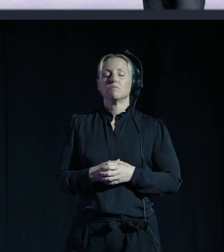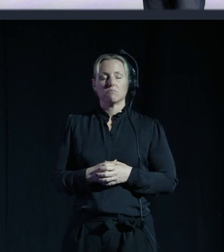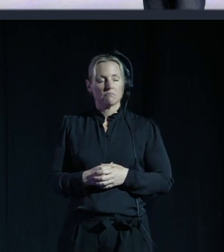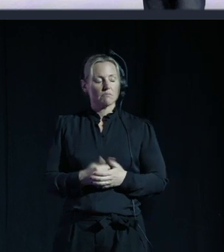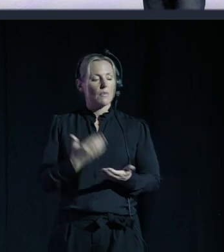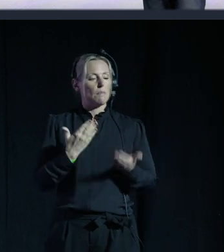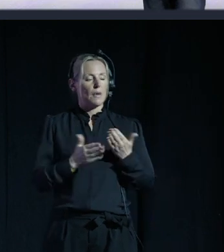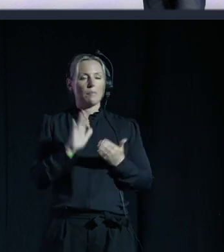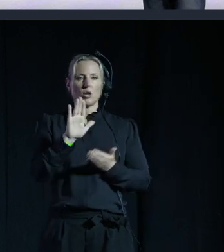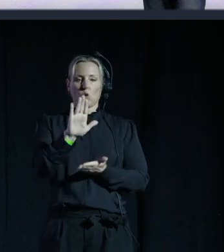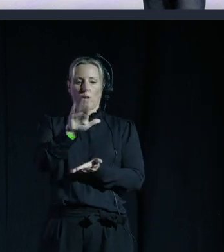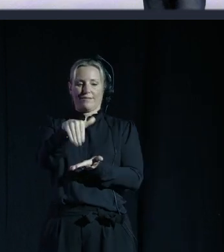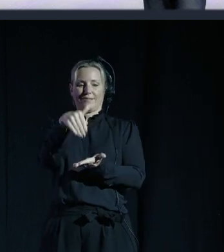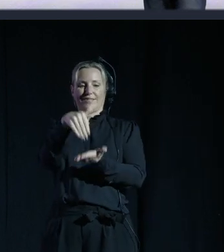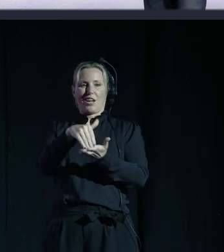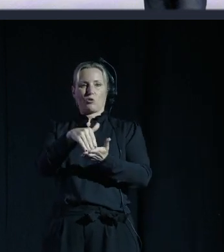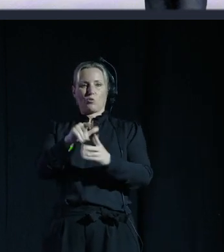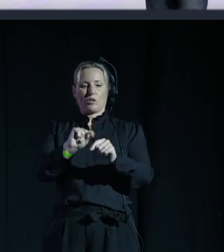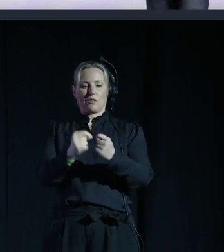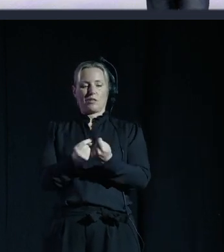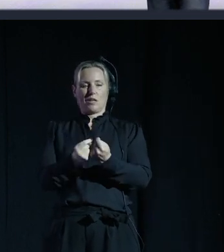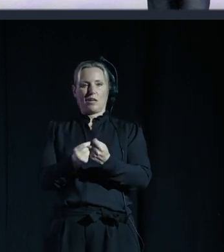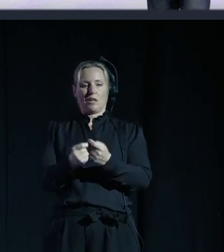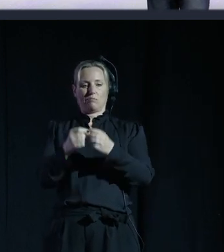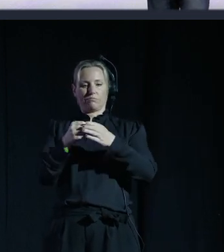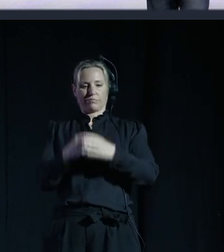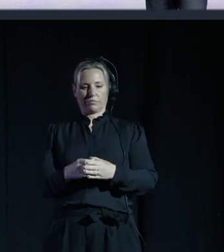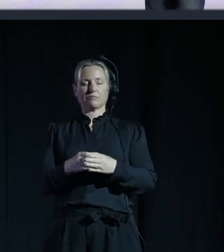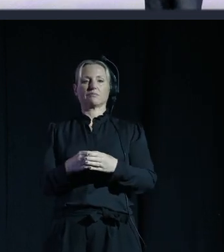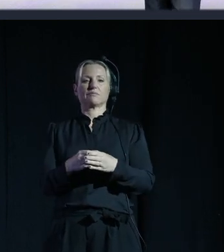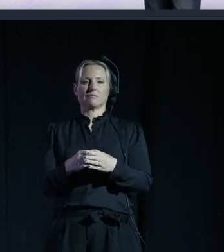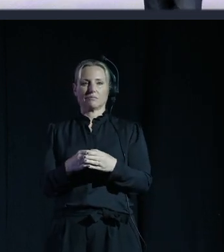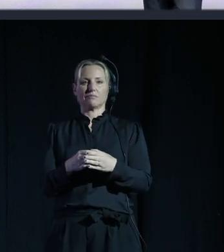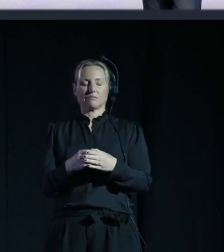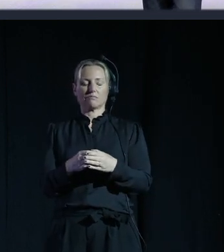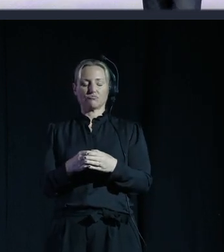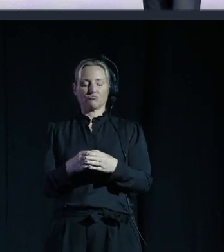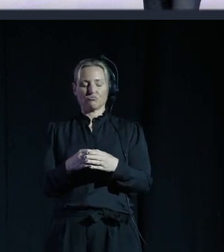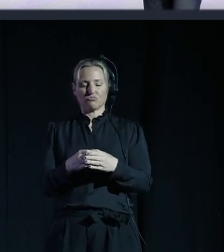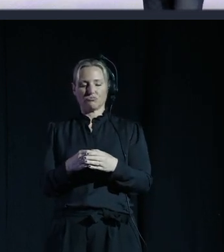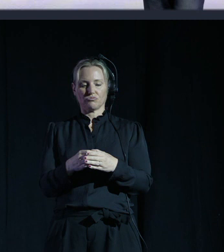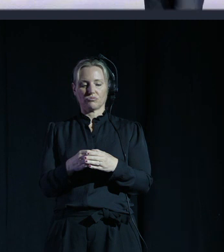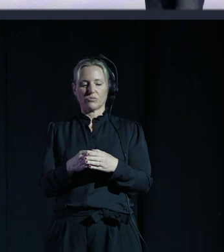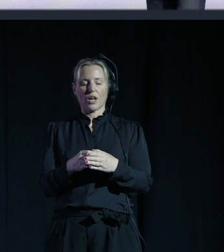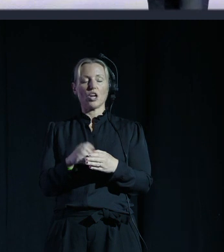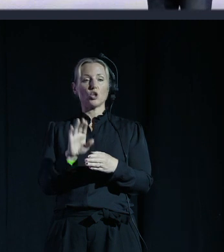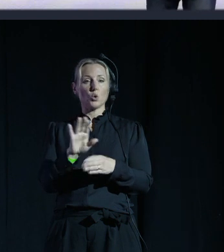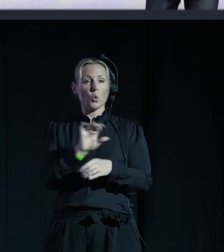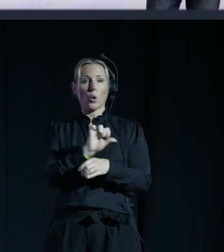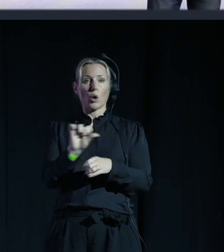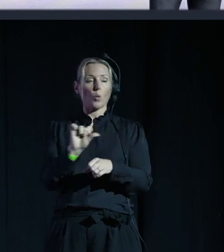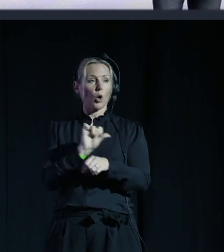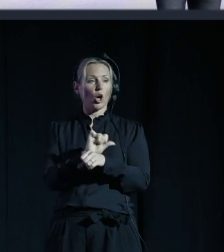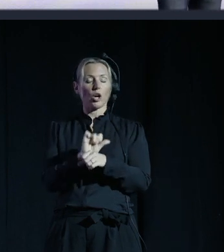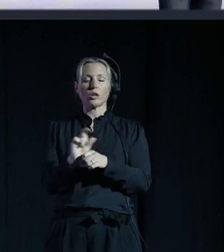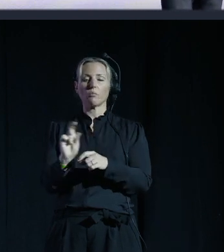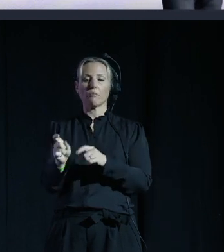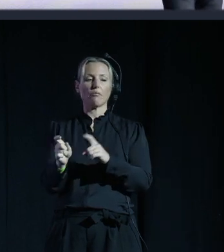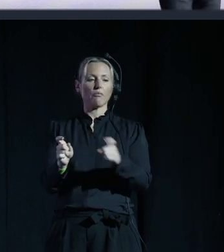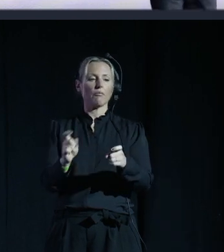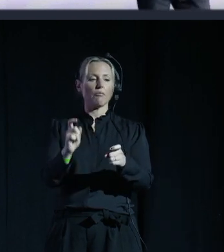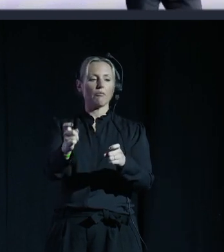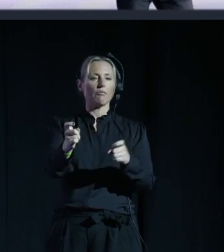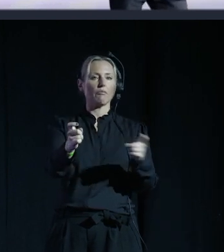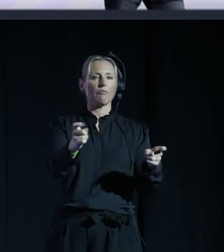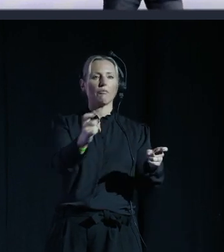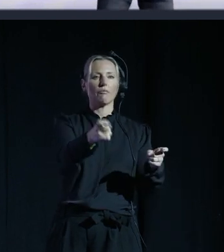central team, and you started kind of feeding out pieces and bits of your work to teams. Maybe this